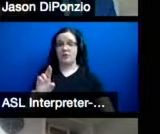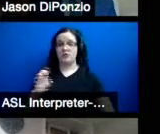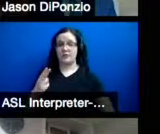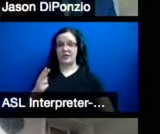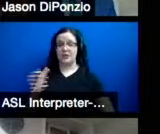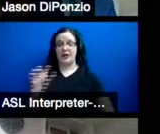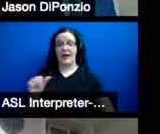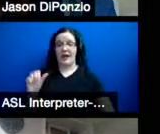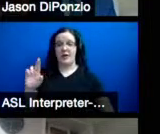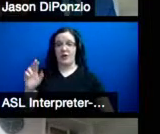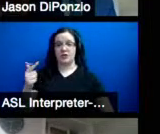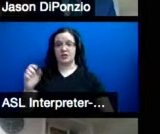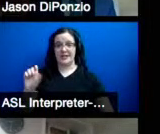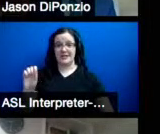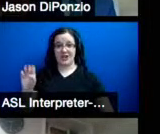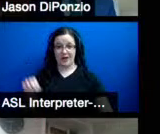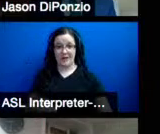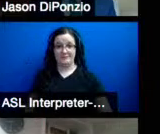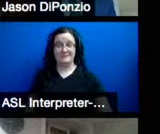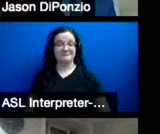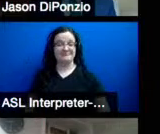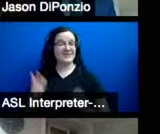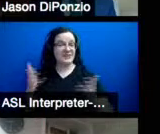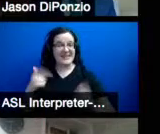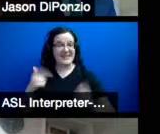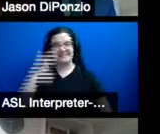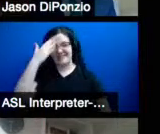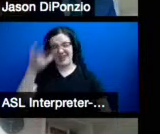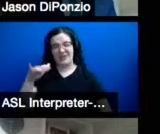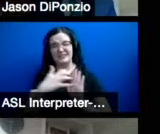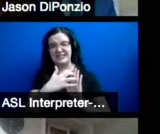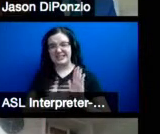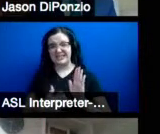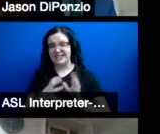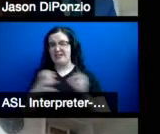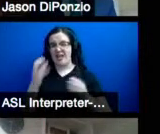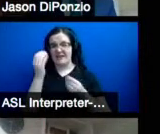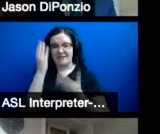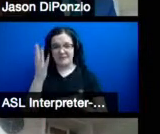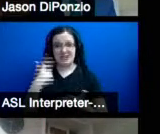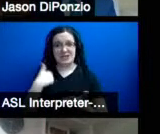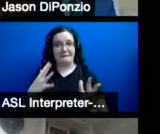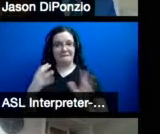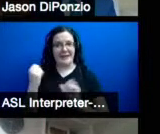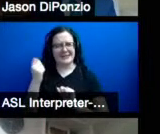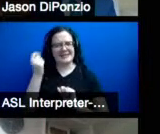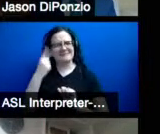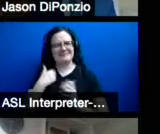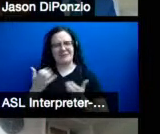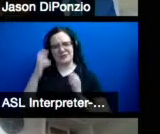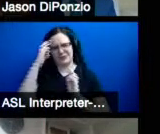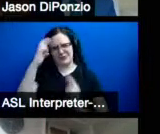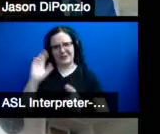So that's it. I know it's a lot of information. It's fast. I want to be respectful of our time here.